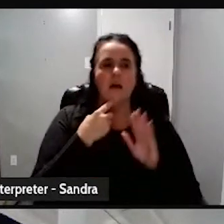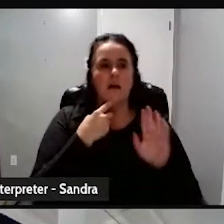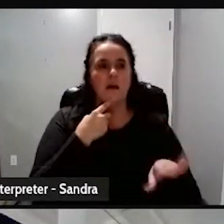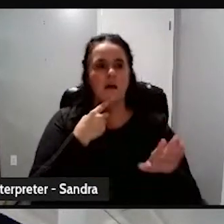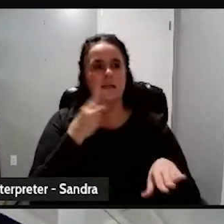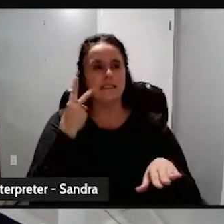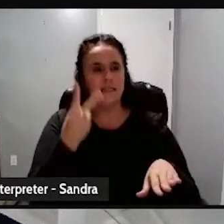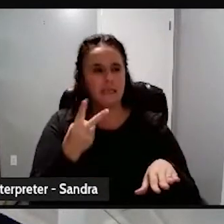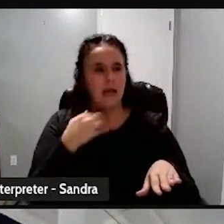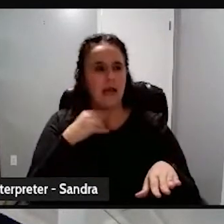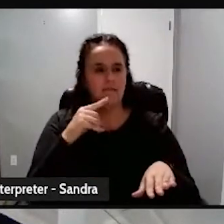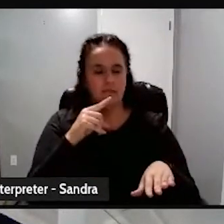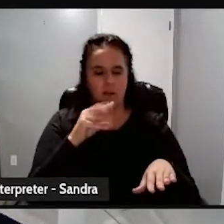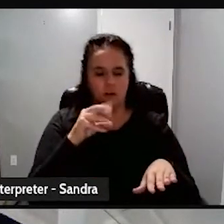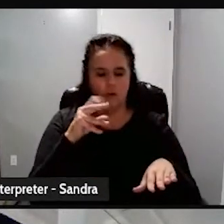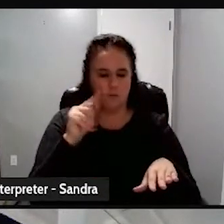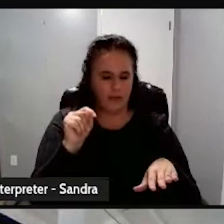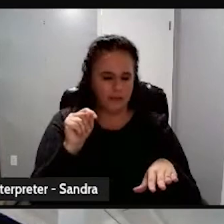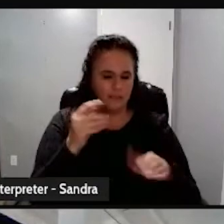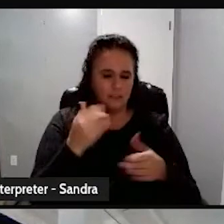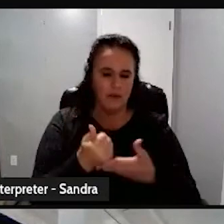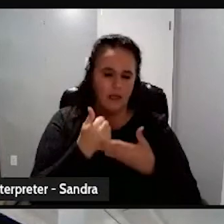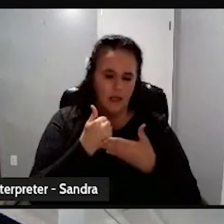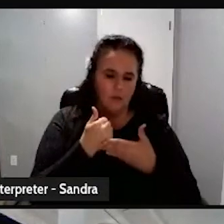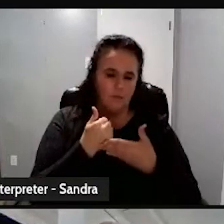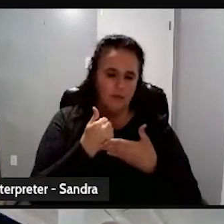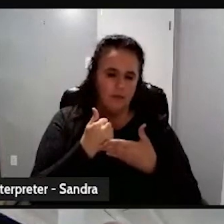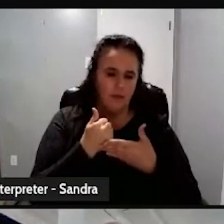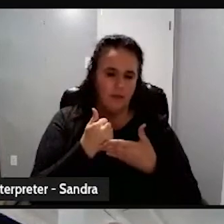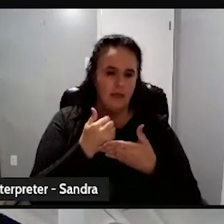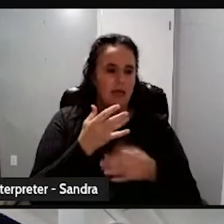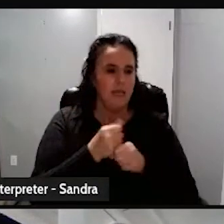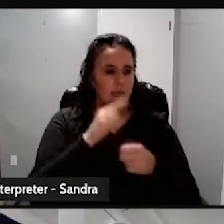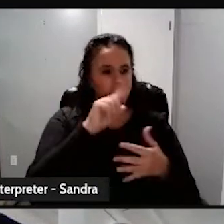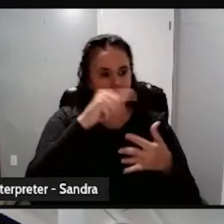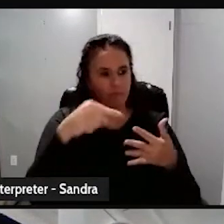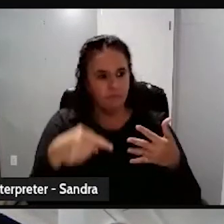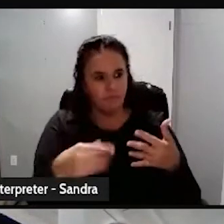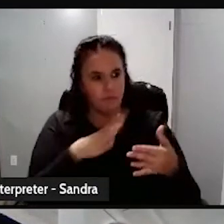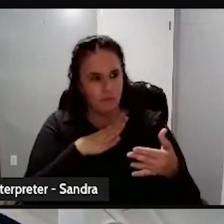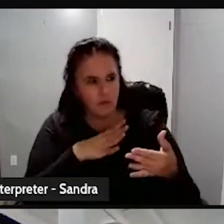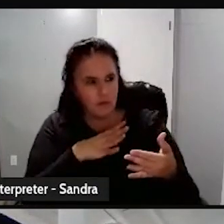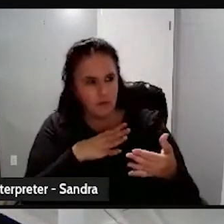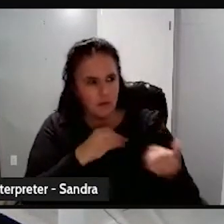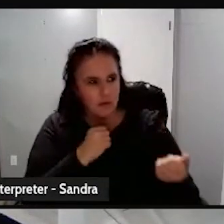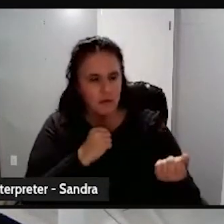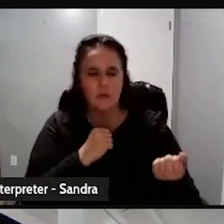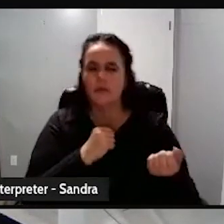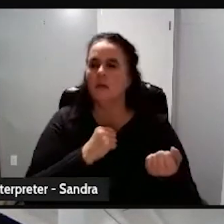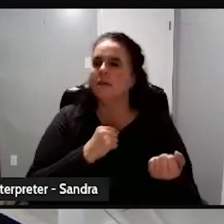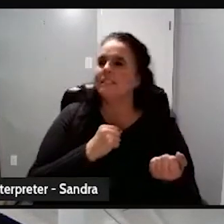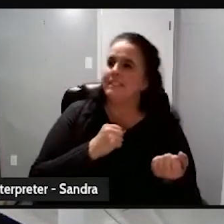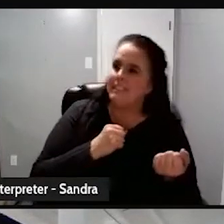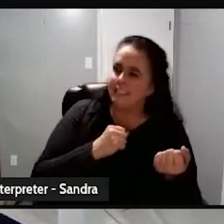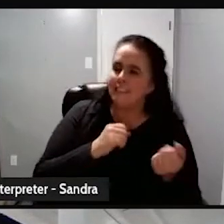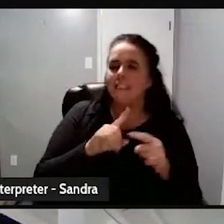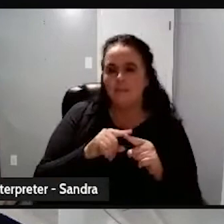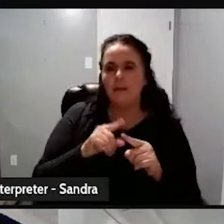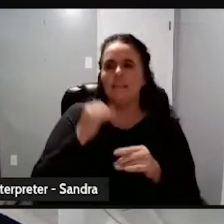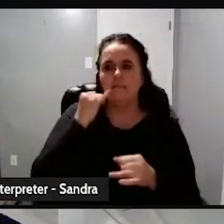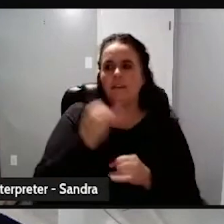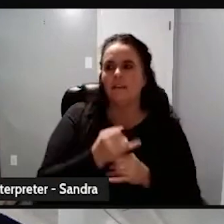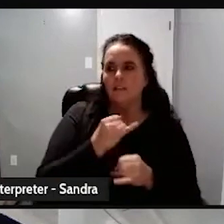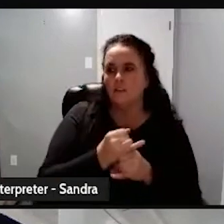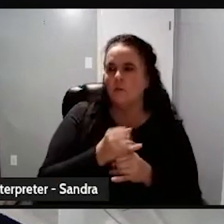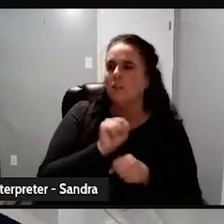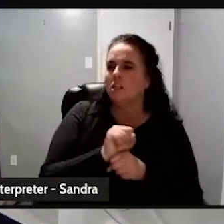grant and it's going to help me get ABC. Is that true, or am I making something up? It depends on whether the institution has worked in access